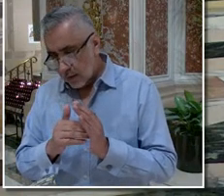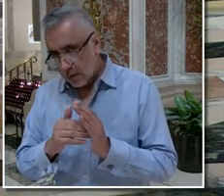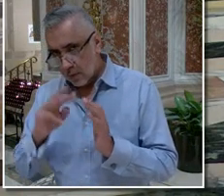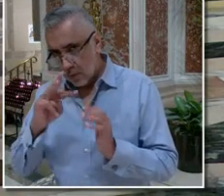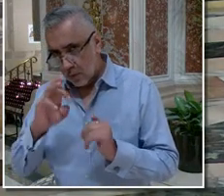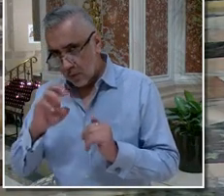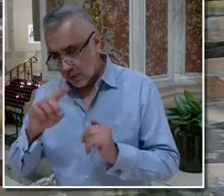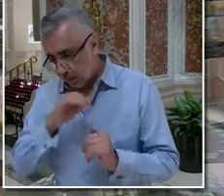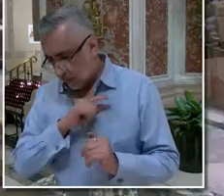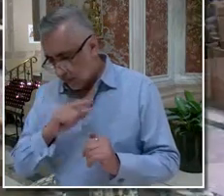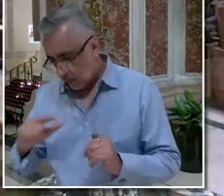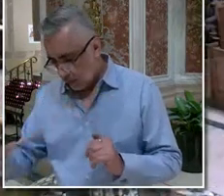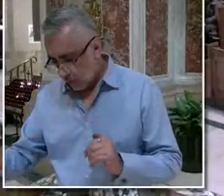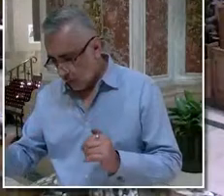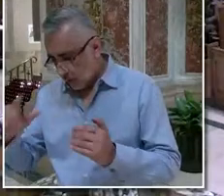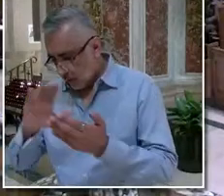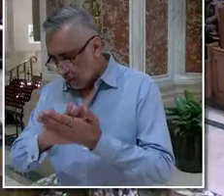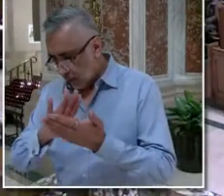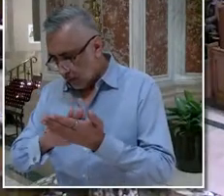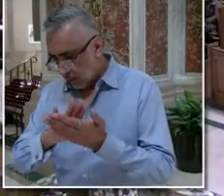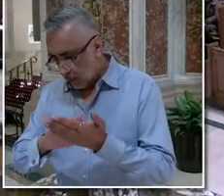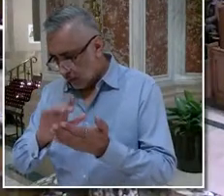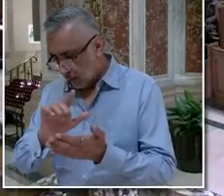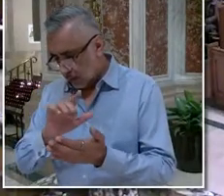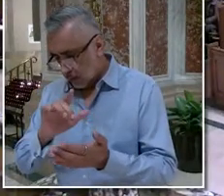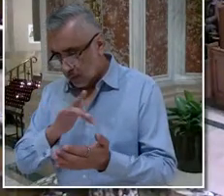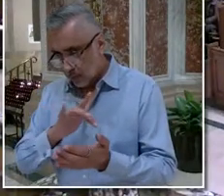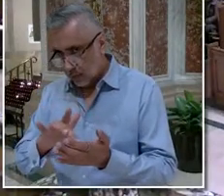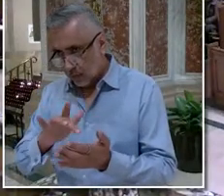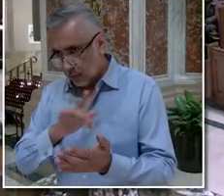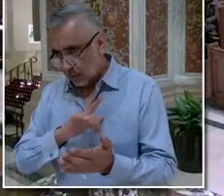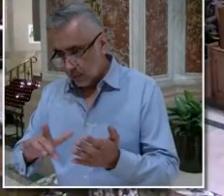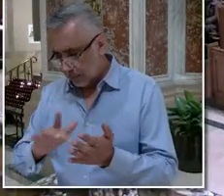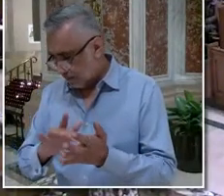Palabra de Dios. Te alabamos, Señor.